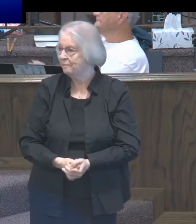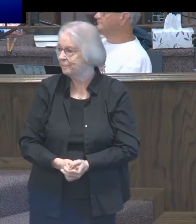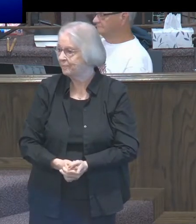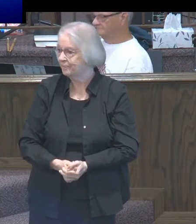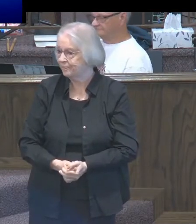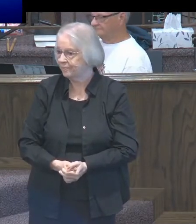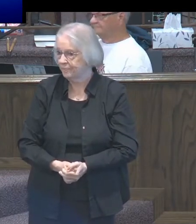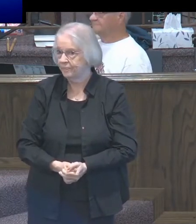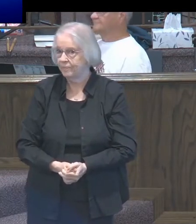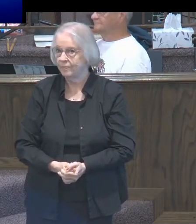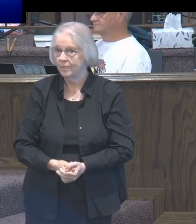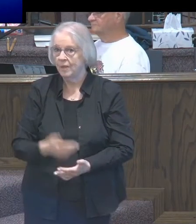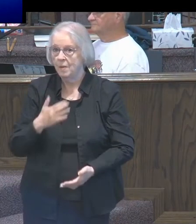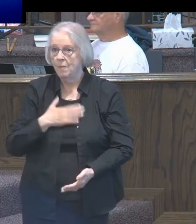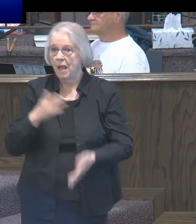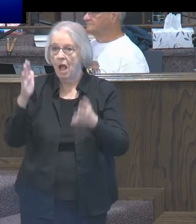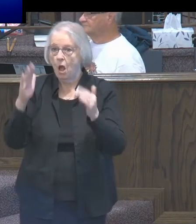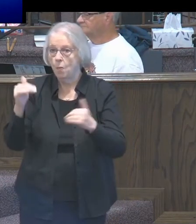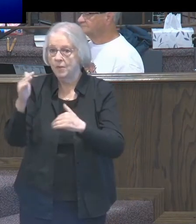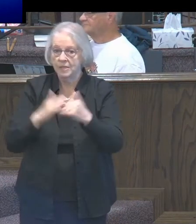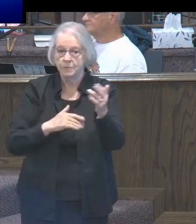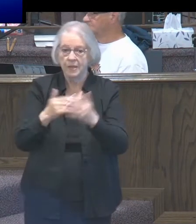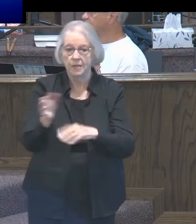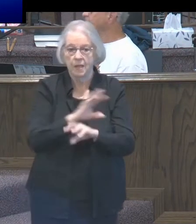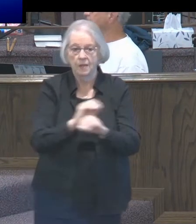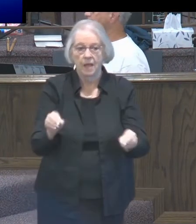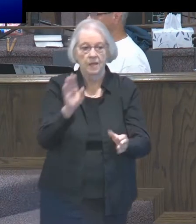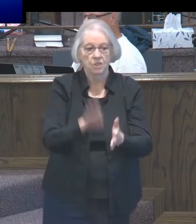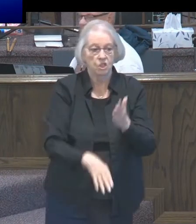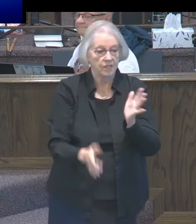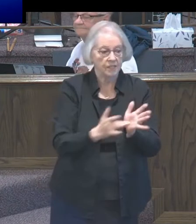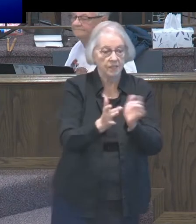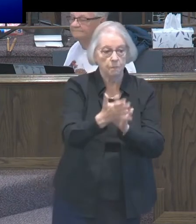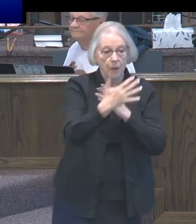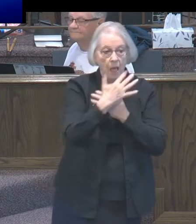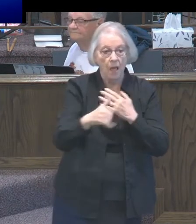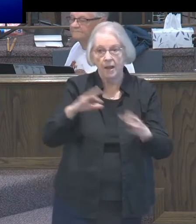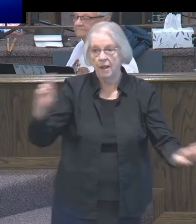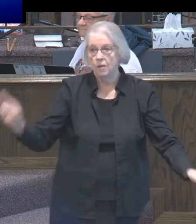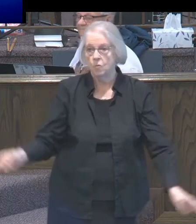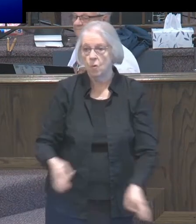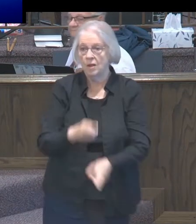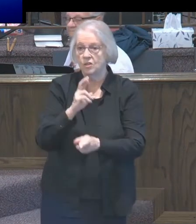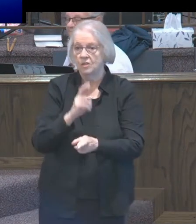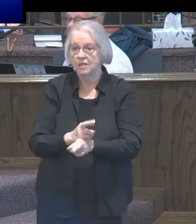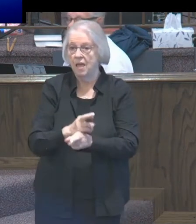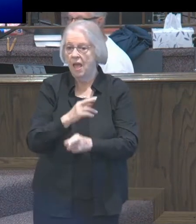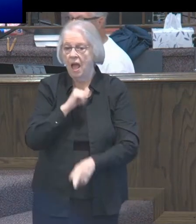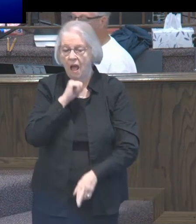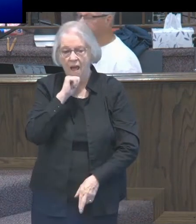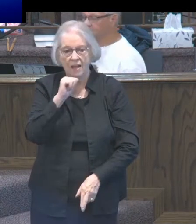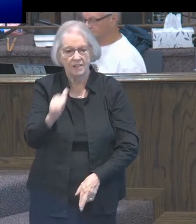shore. My hope is built on nothing less than Jesus' blood and